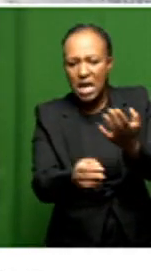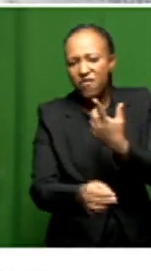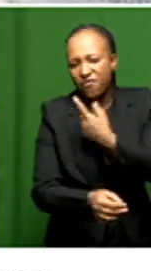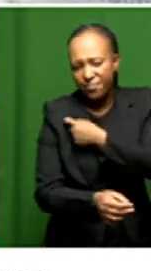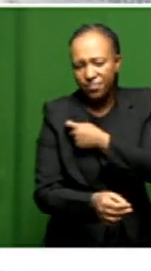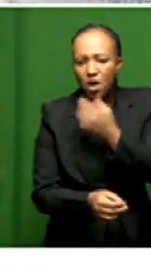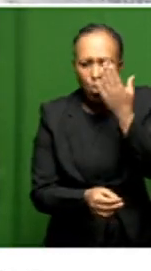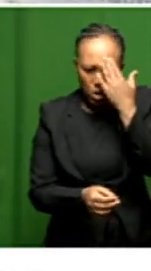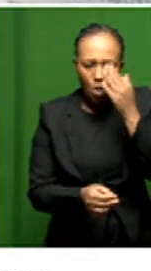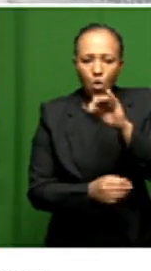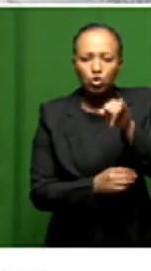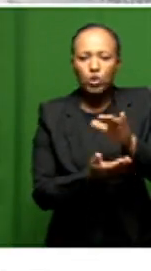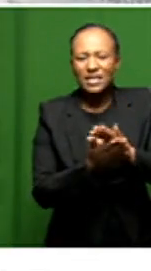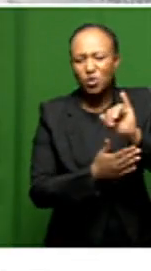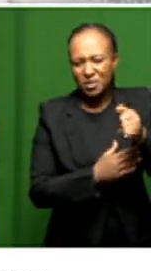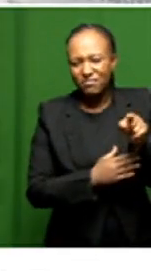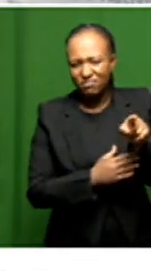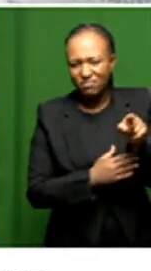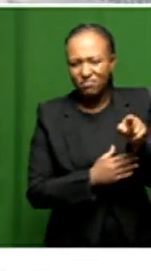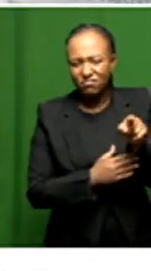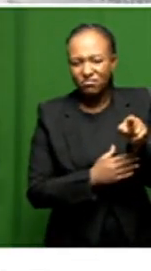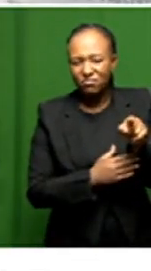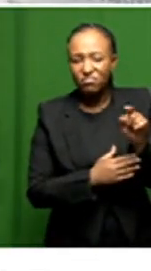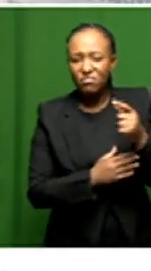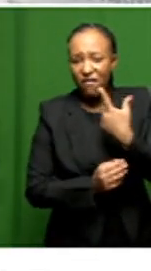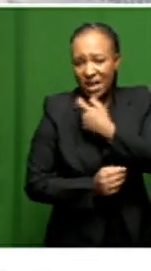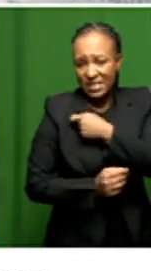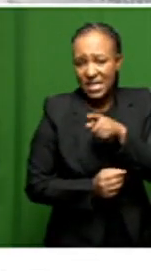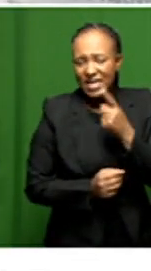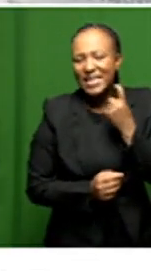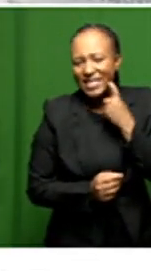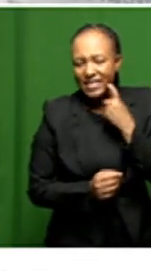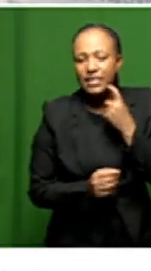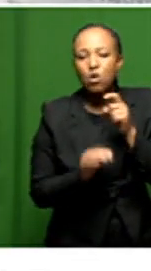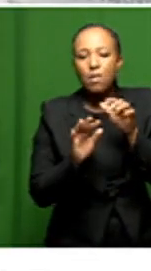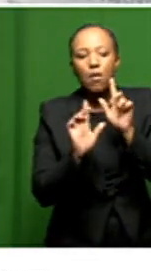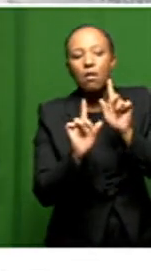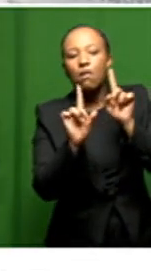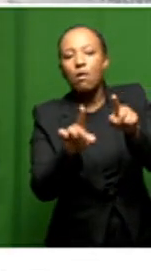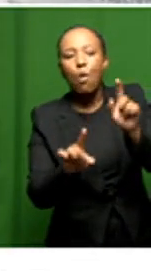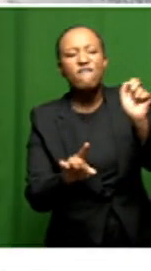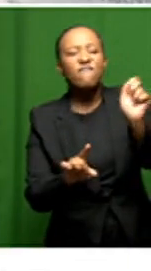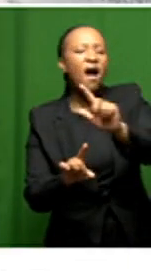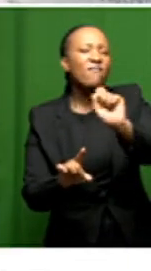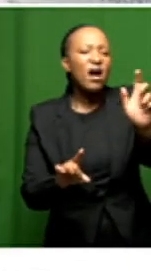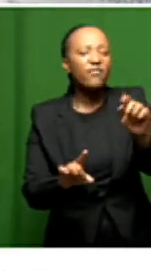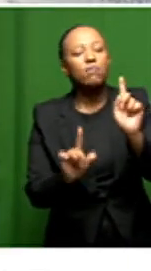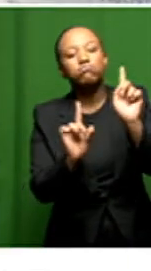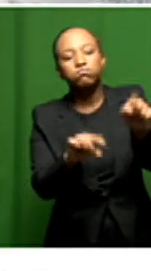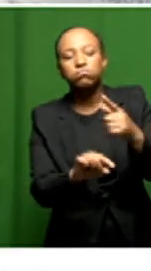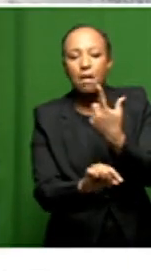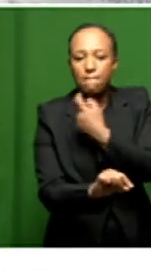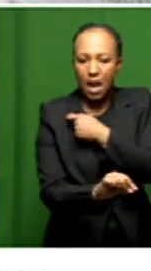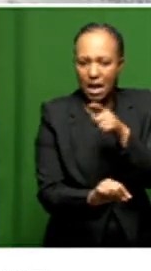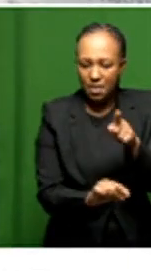the Johnson & Johnson vaccine is the one that is, I suppose, an easier one to get to people in remote areas, and yet there seems